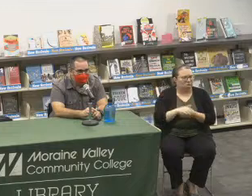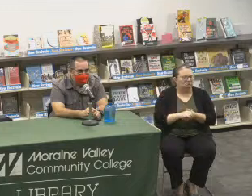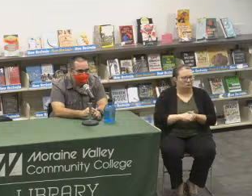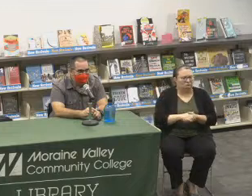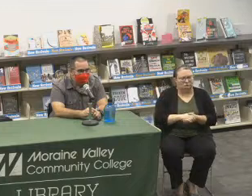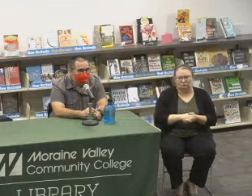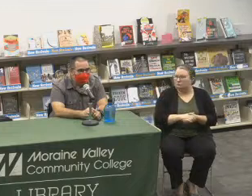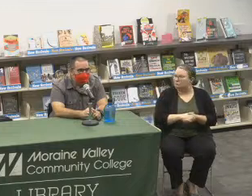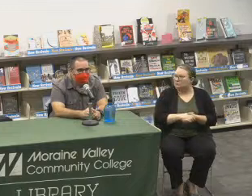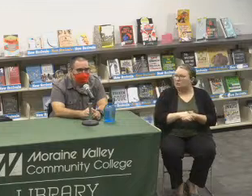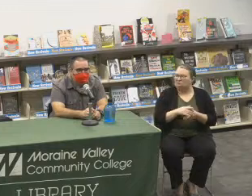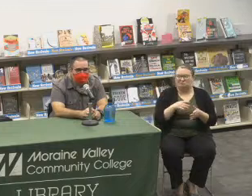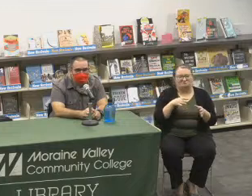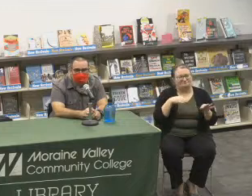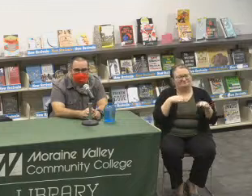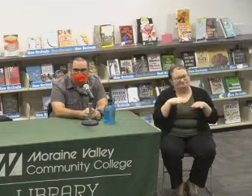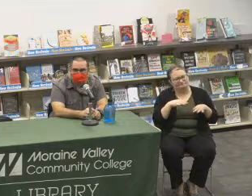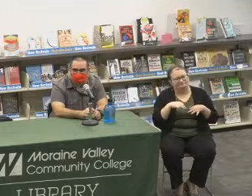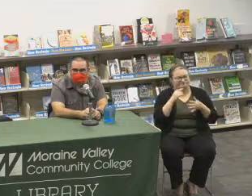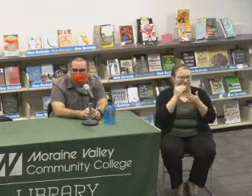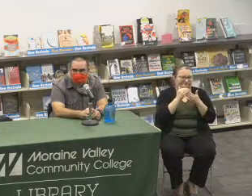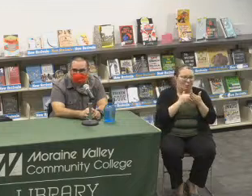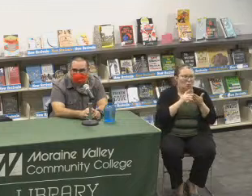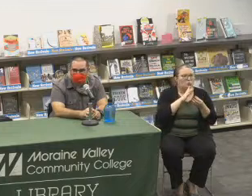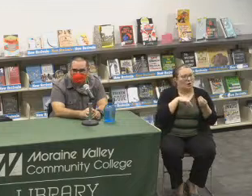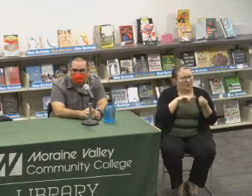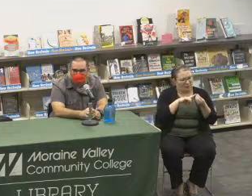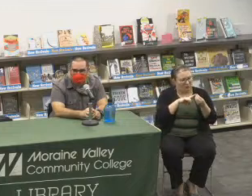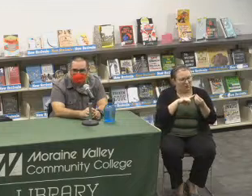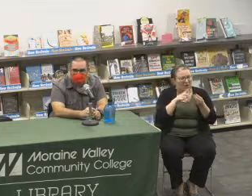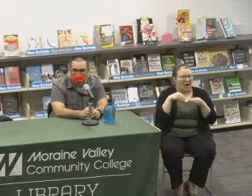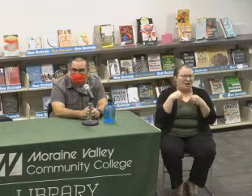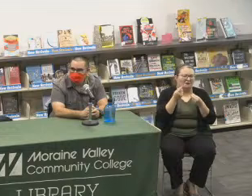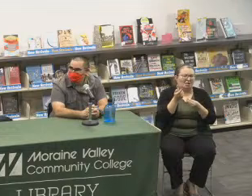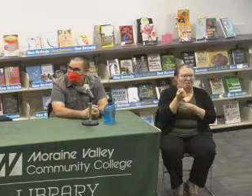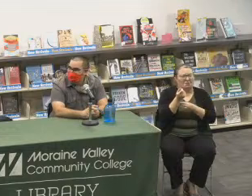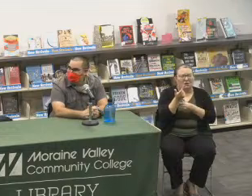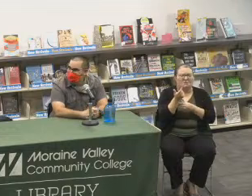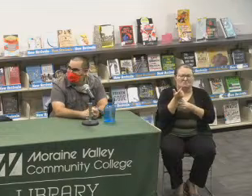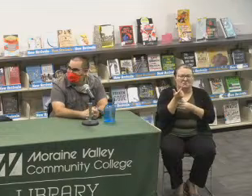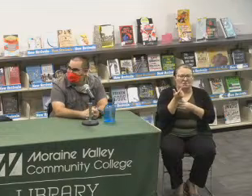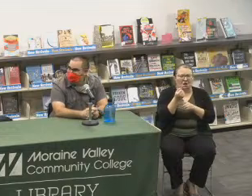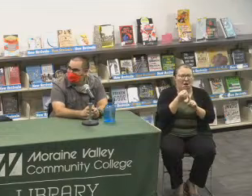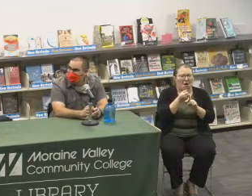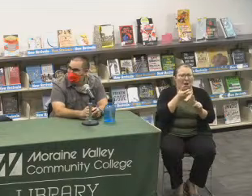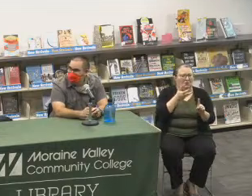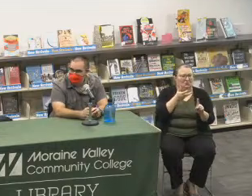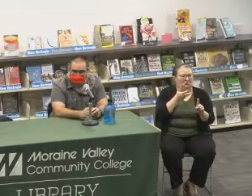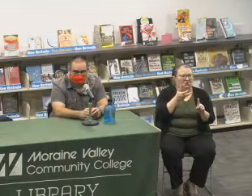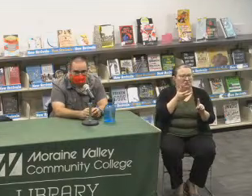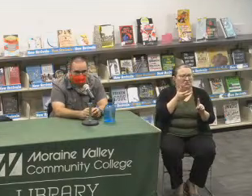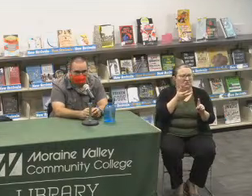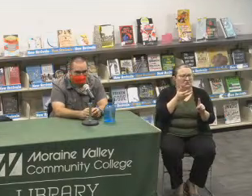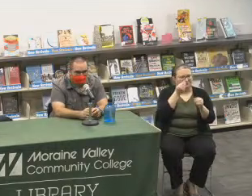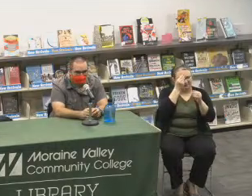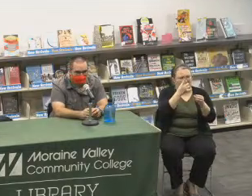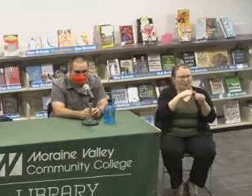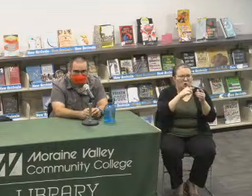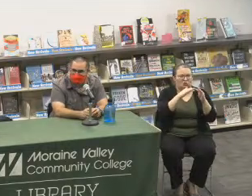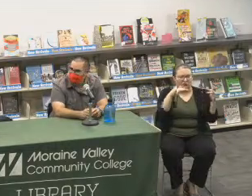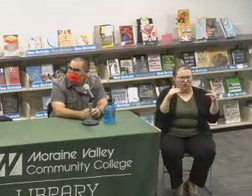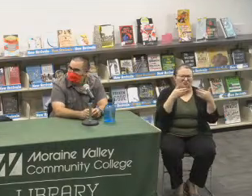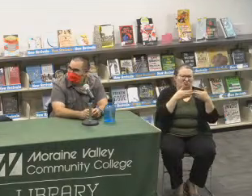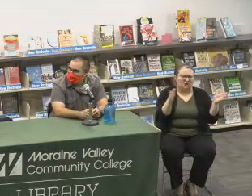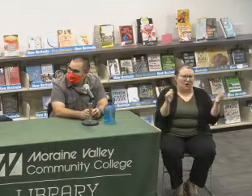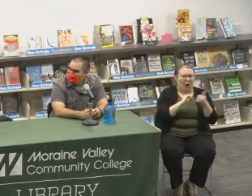So here's a little overview of what we're going to be talking about. I'm going to be giving a little bit of context on diversity in general